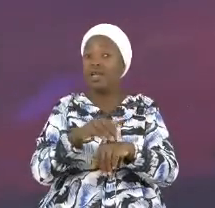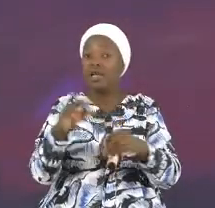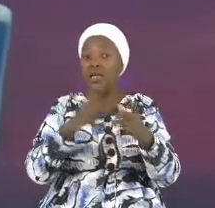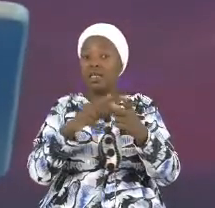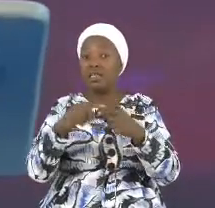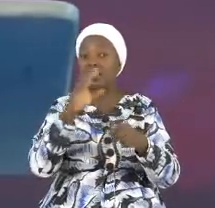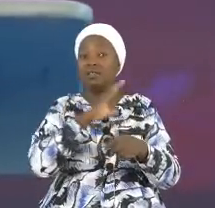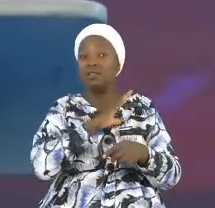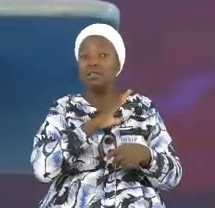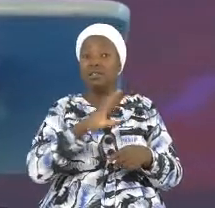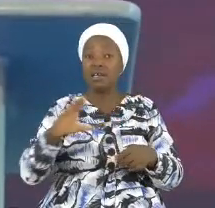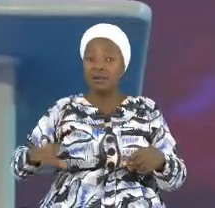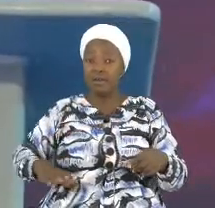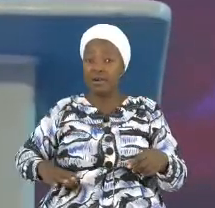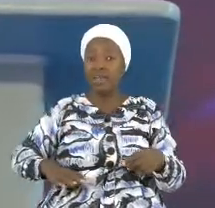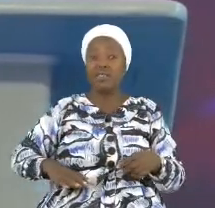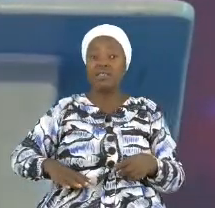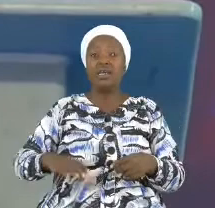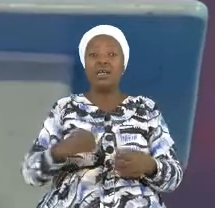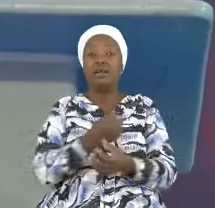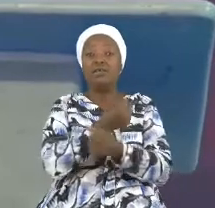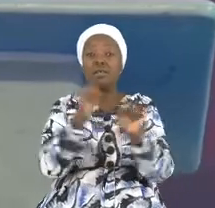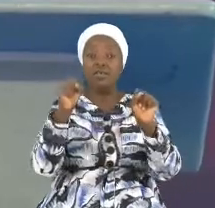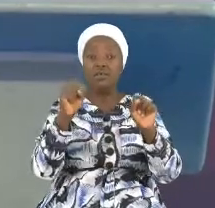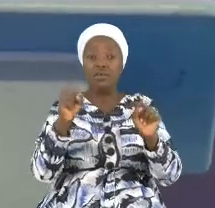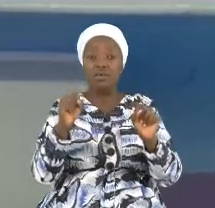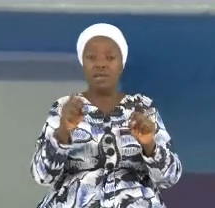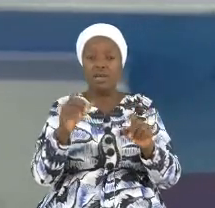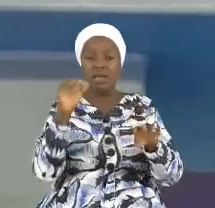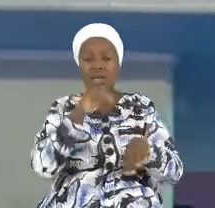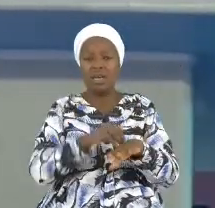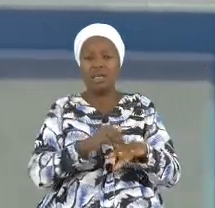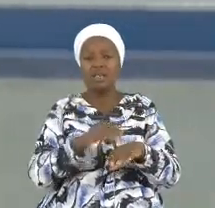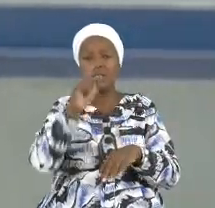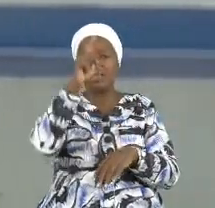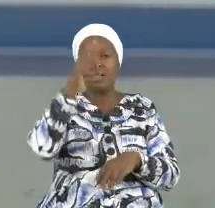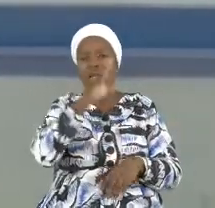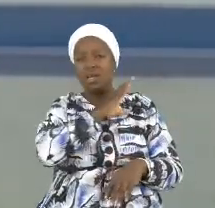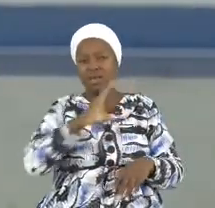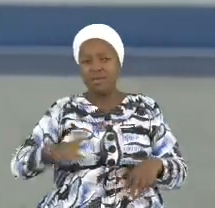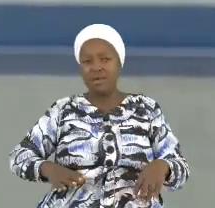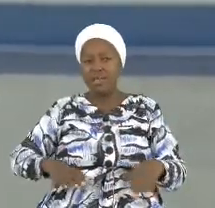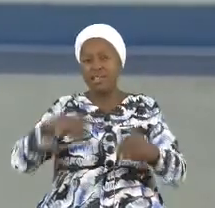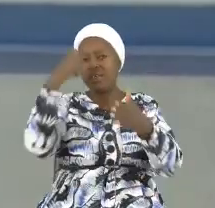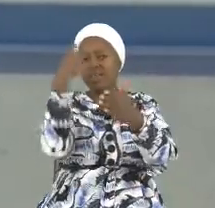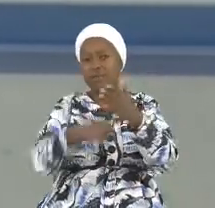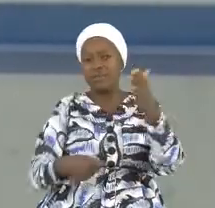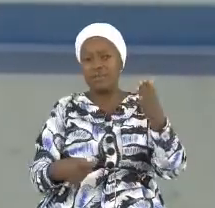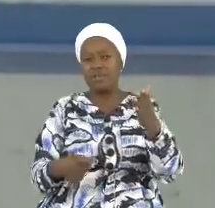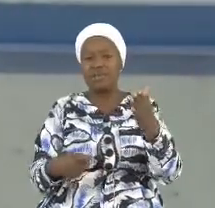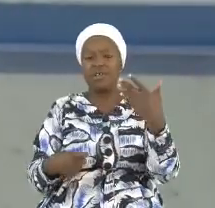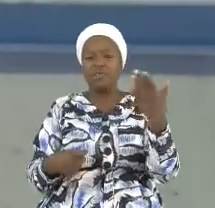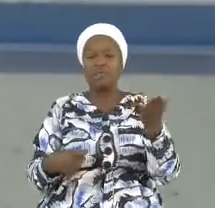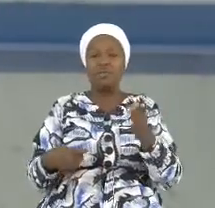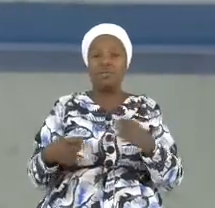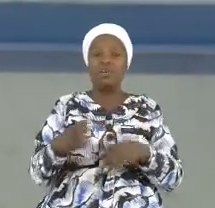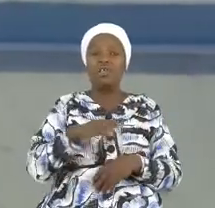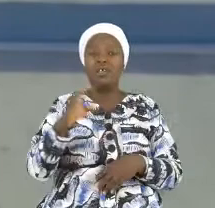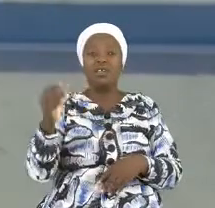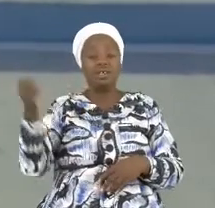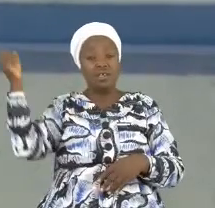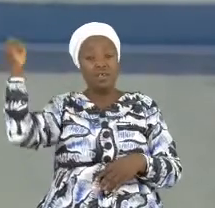Christ's expense. Grace means God's righteousness at